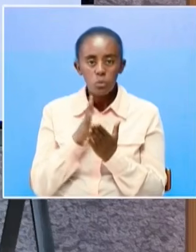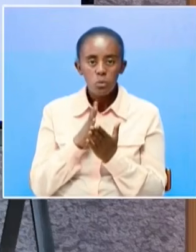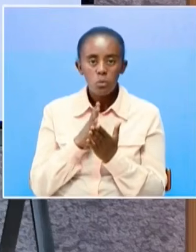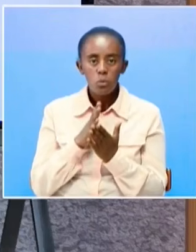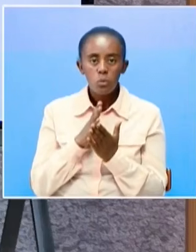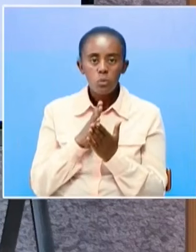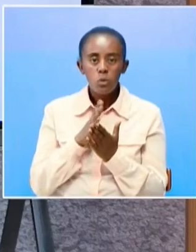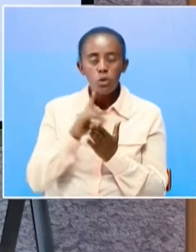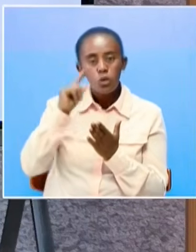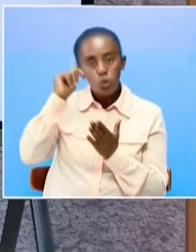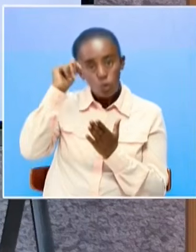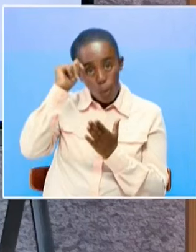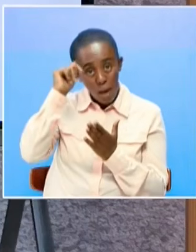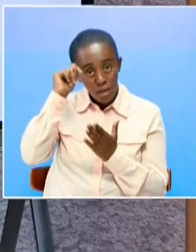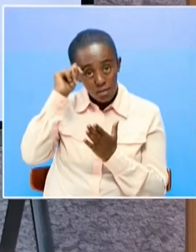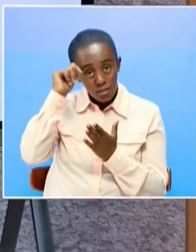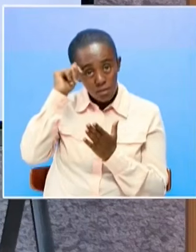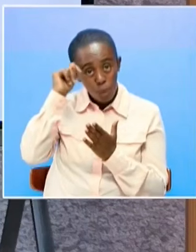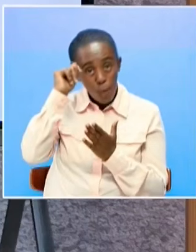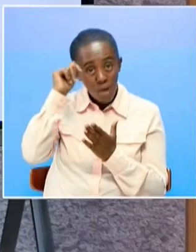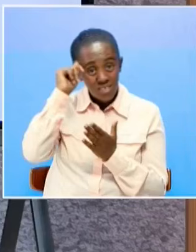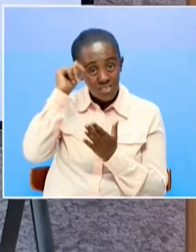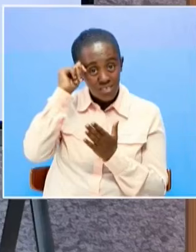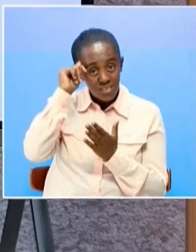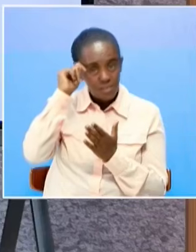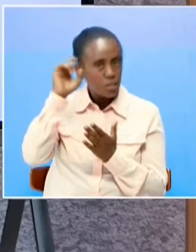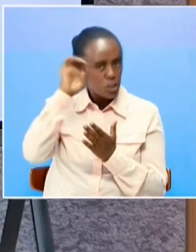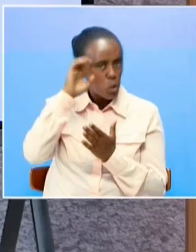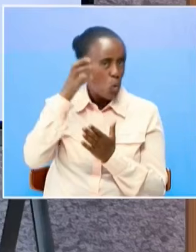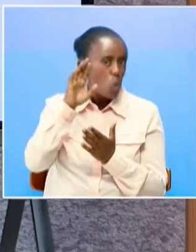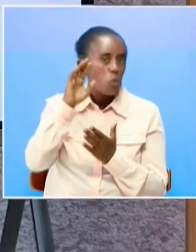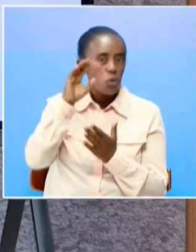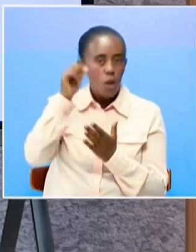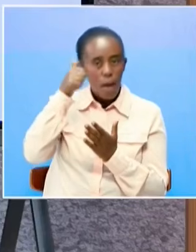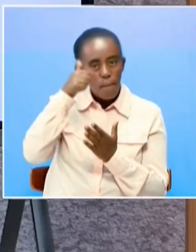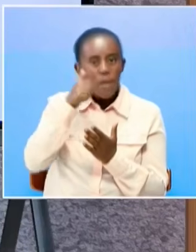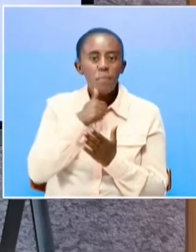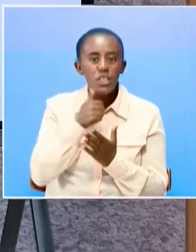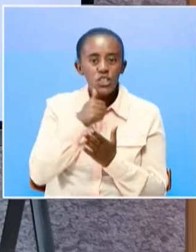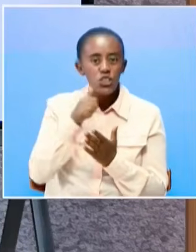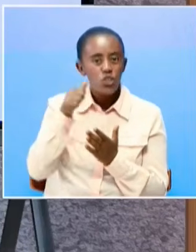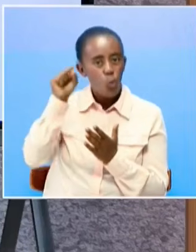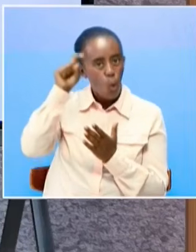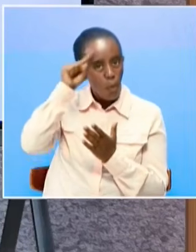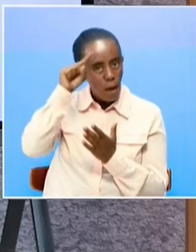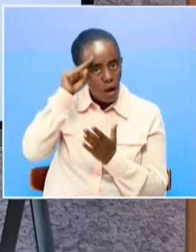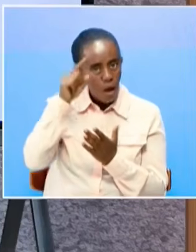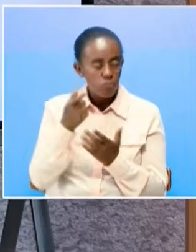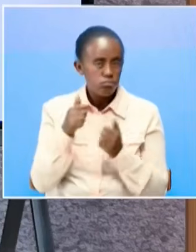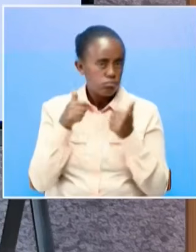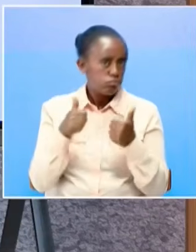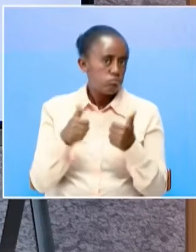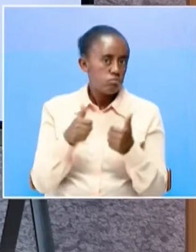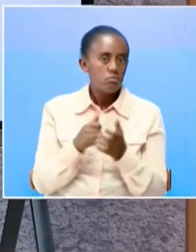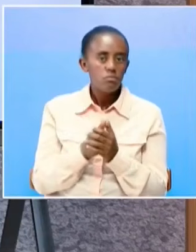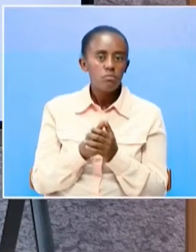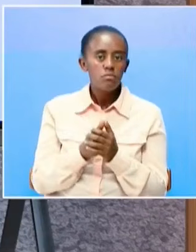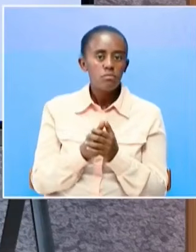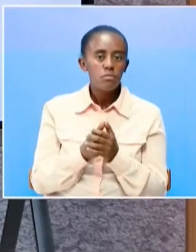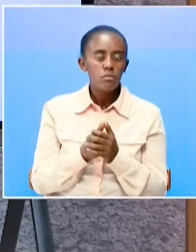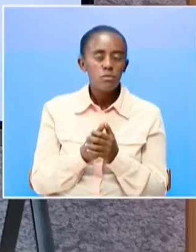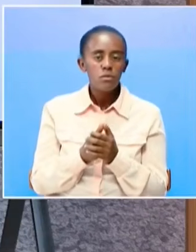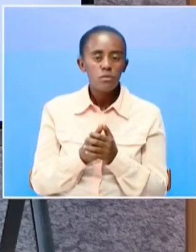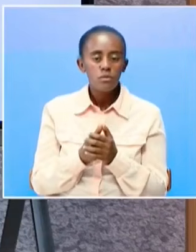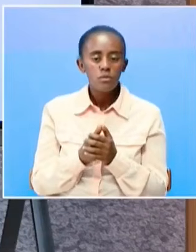maybe Thomas Edison, about Abebech Gobena, or about someone else. Bravo here. So, while you